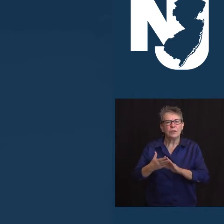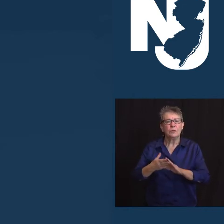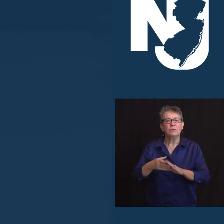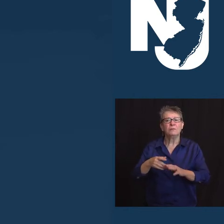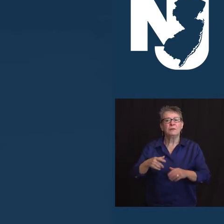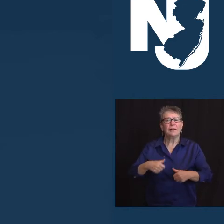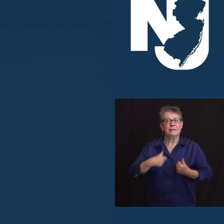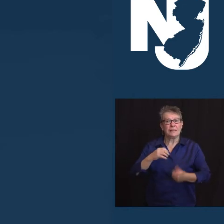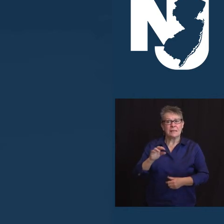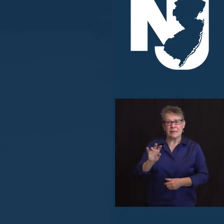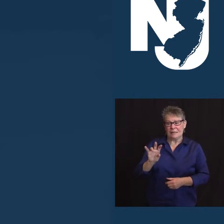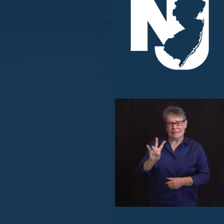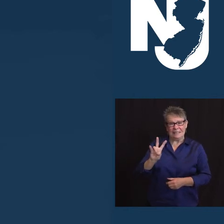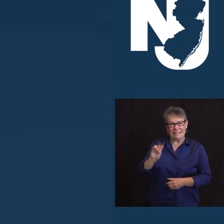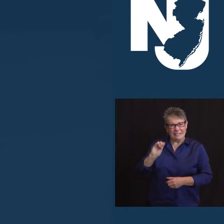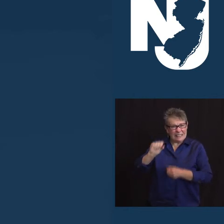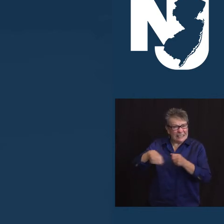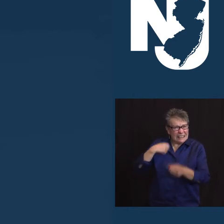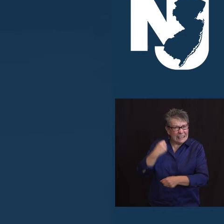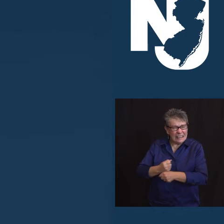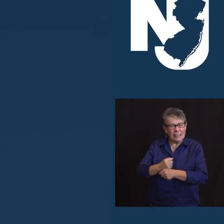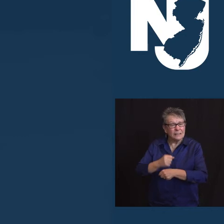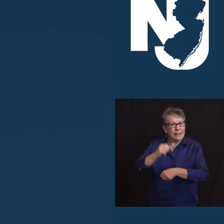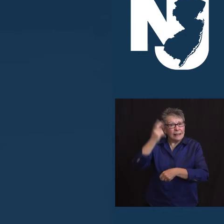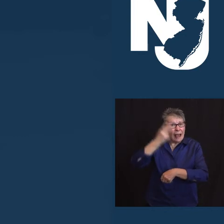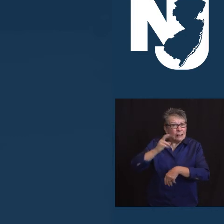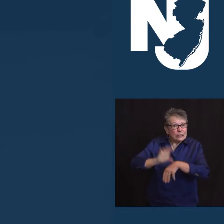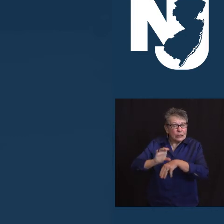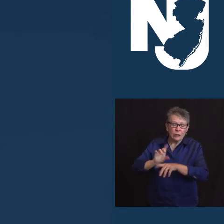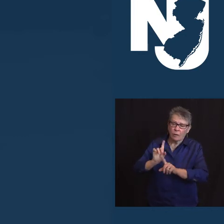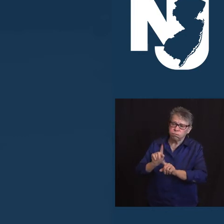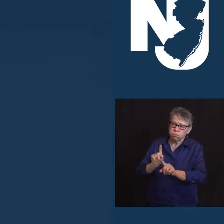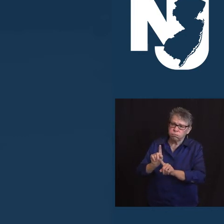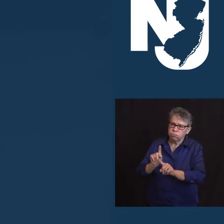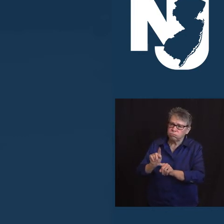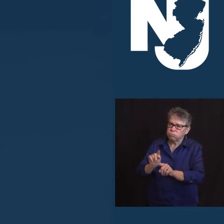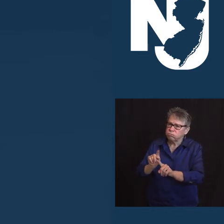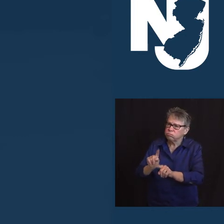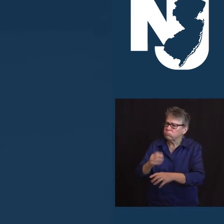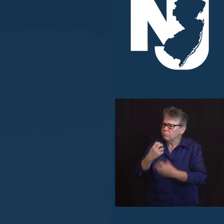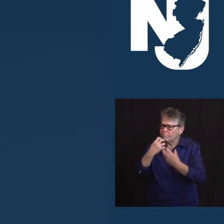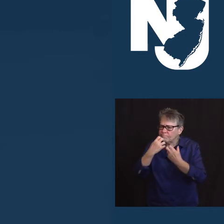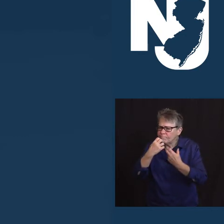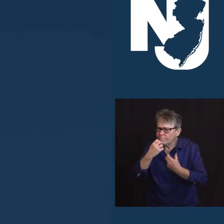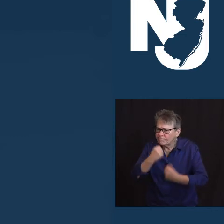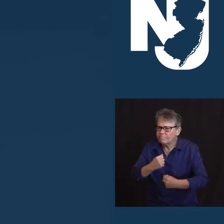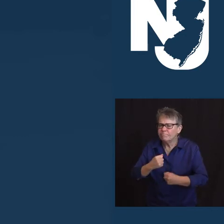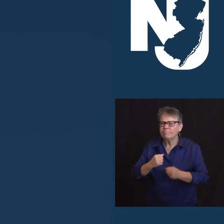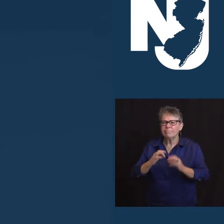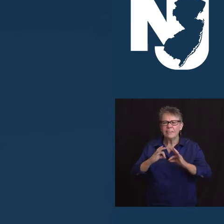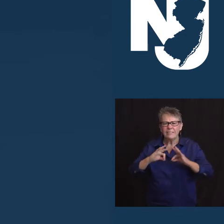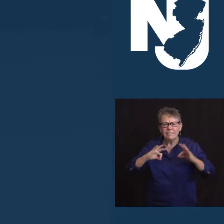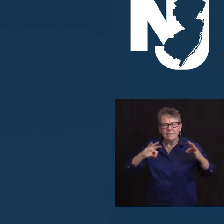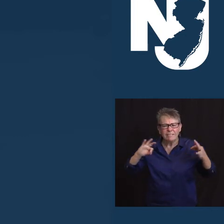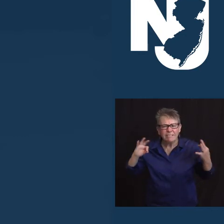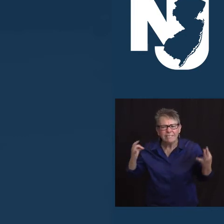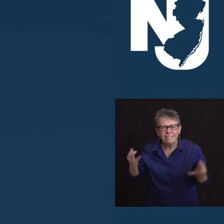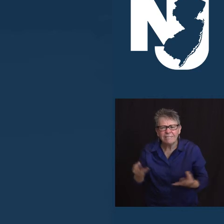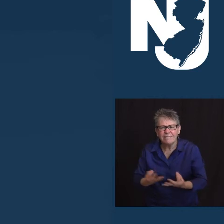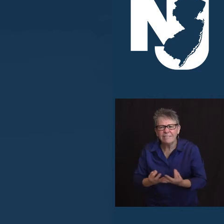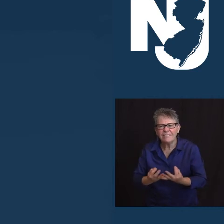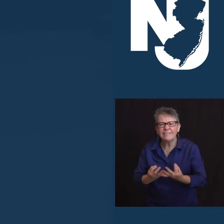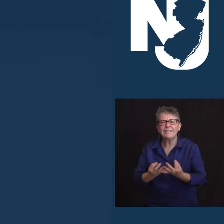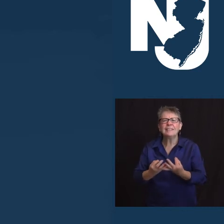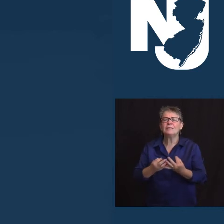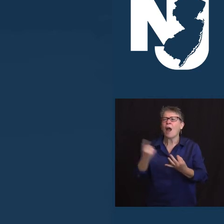there. Family was foremost to Pauline, whether it be summer vacations in Point Pleasant or